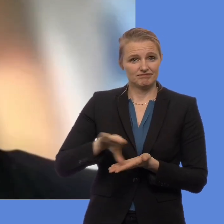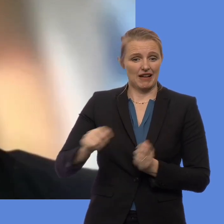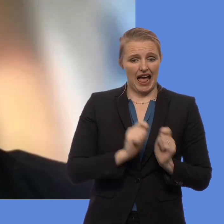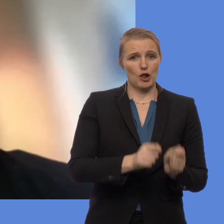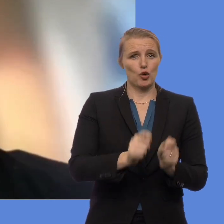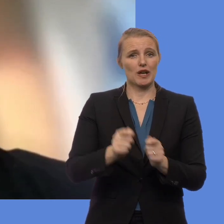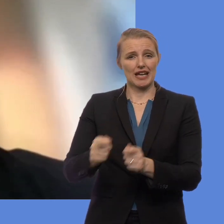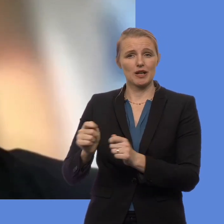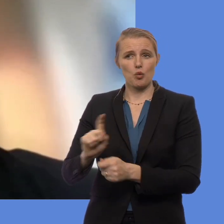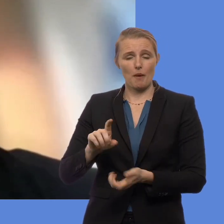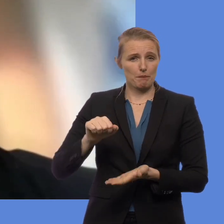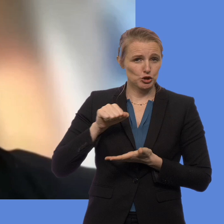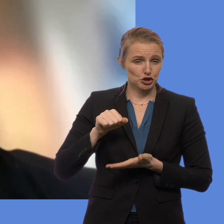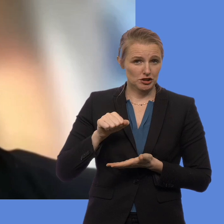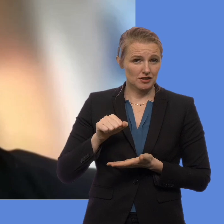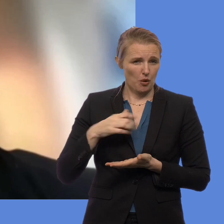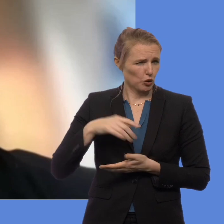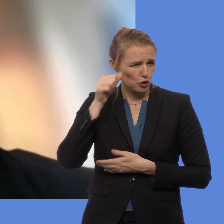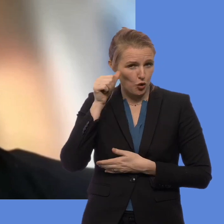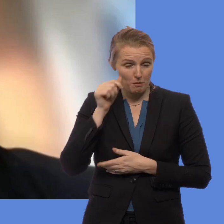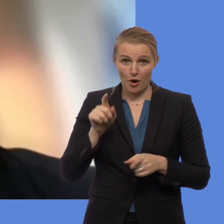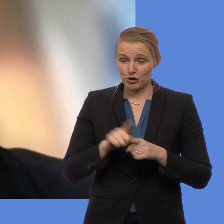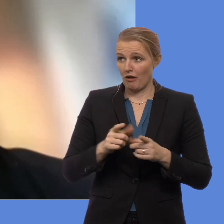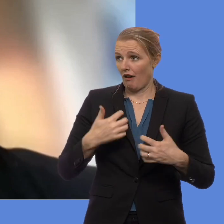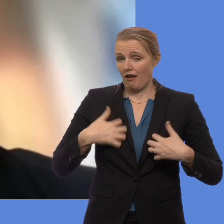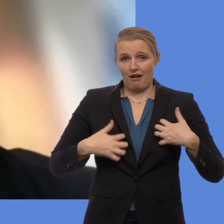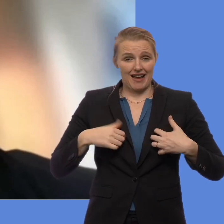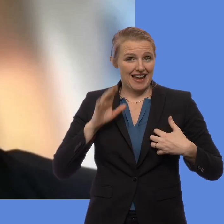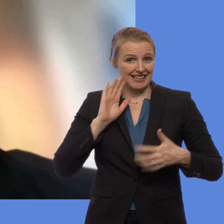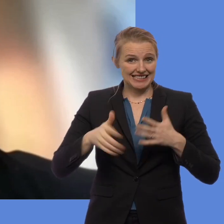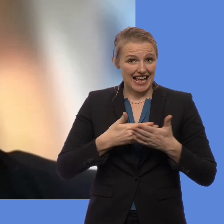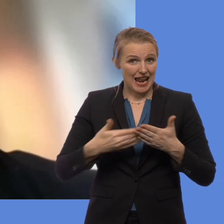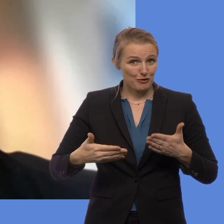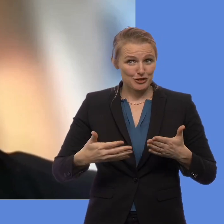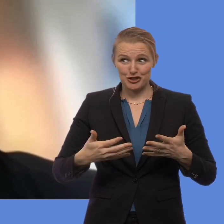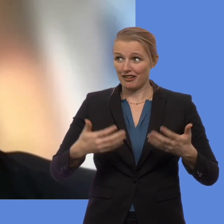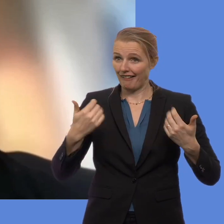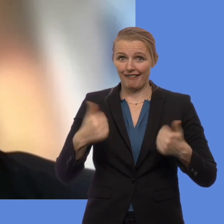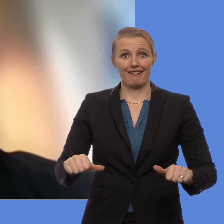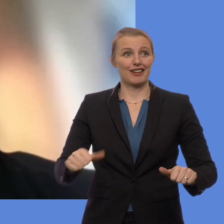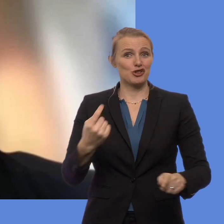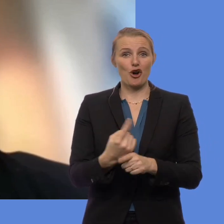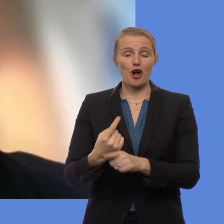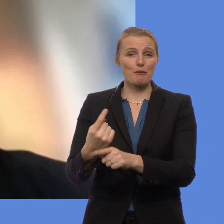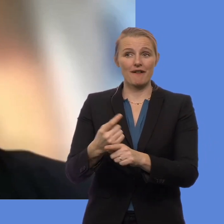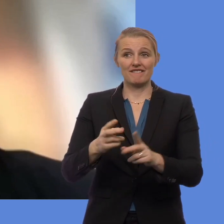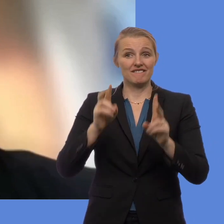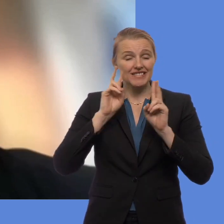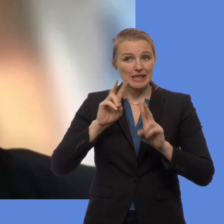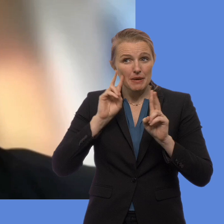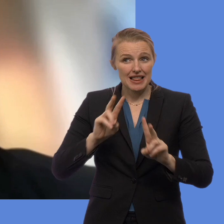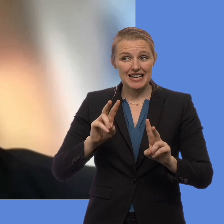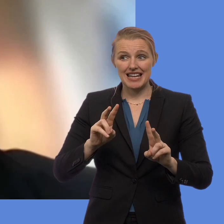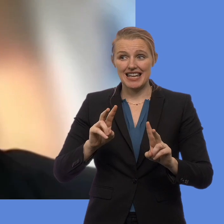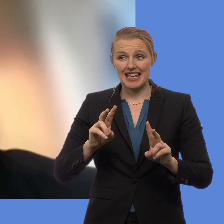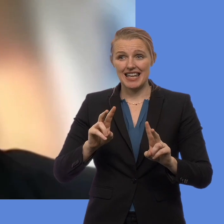how refreshing it is to hear sign language being talked, not just about, not just in terms of disability, as